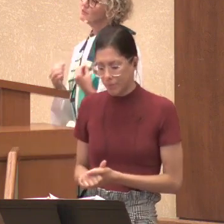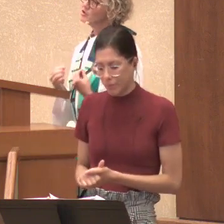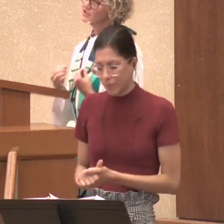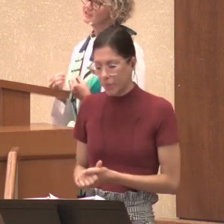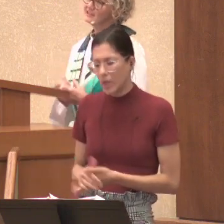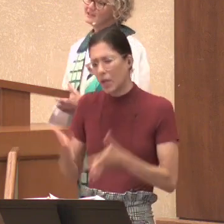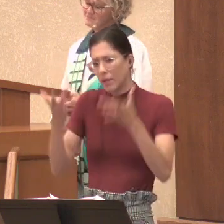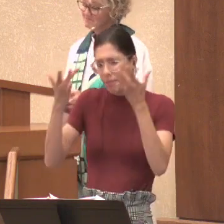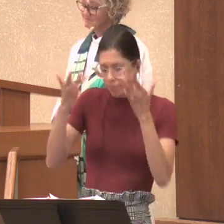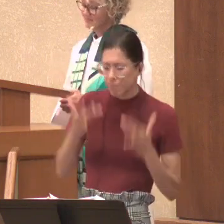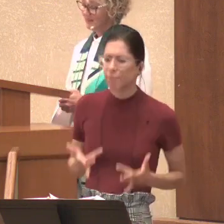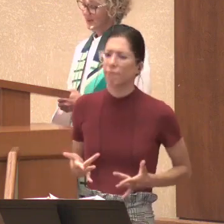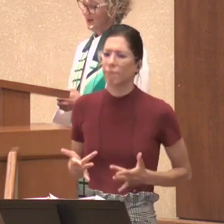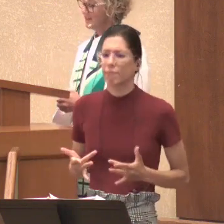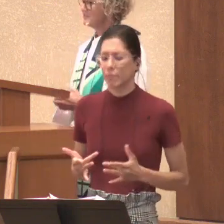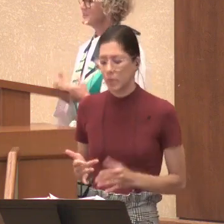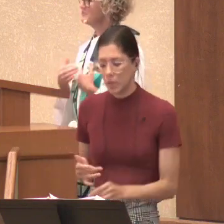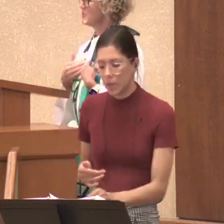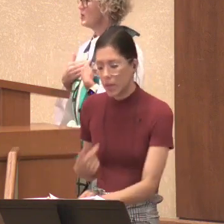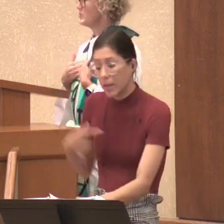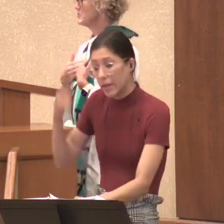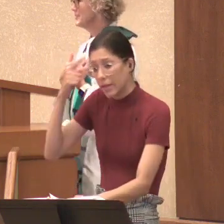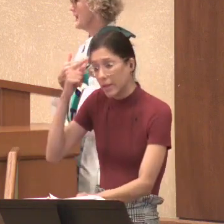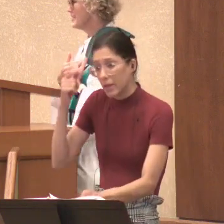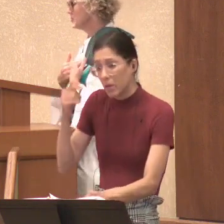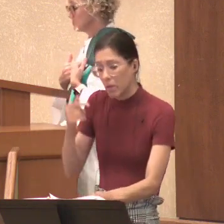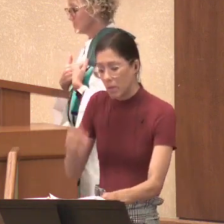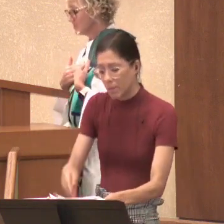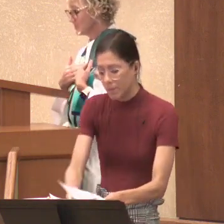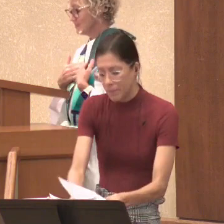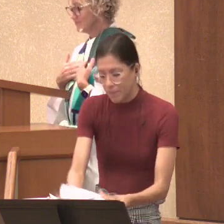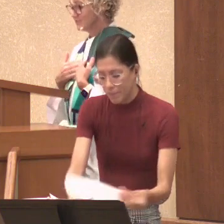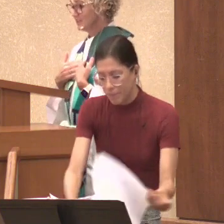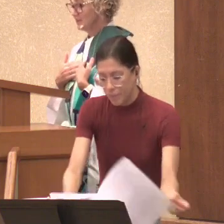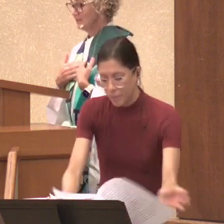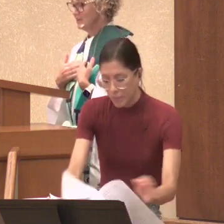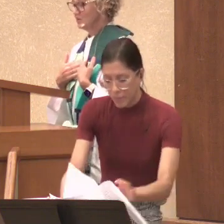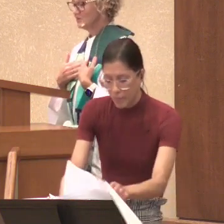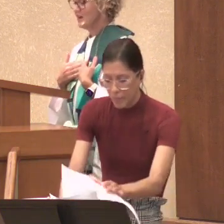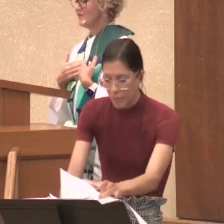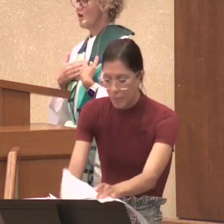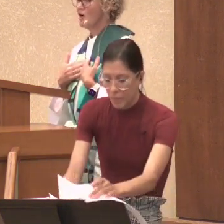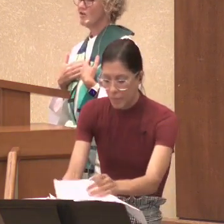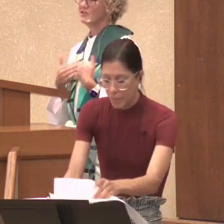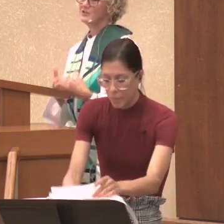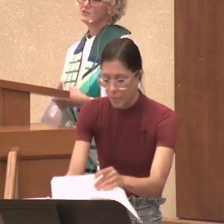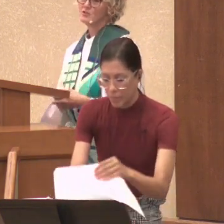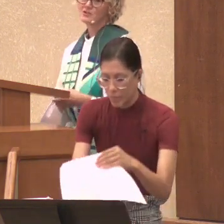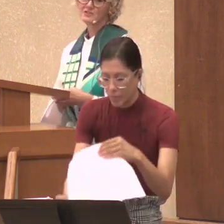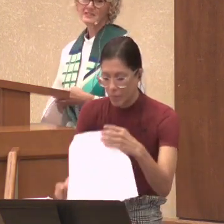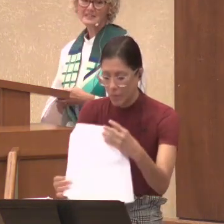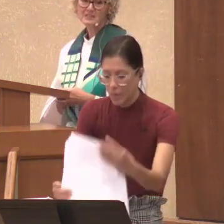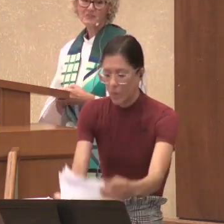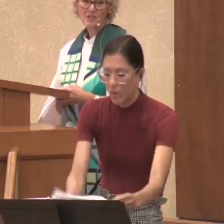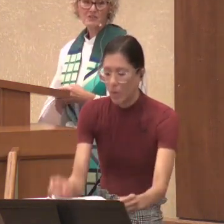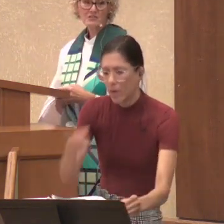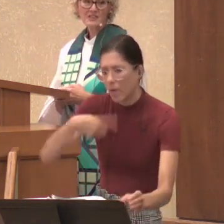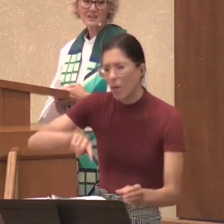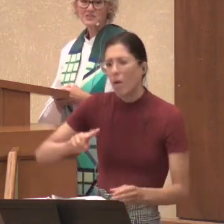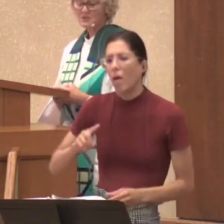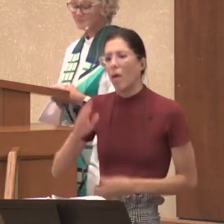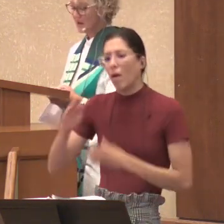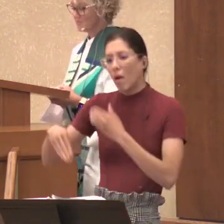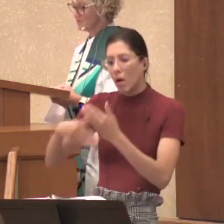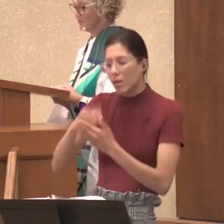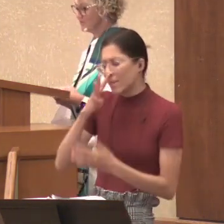And unfortunately, I think if we're all really honest with ourselves, we have all ignored the needs of others